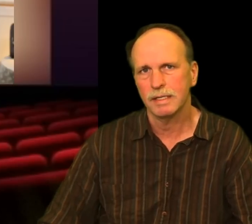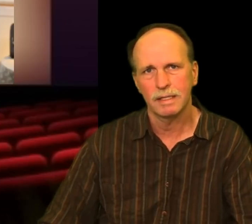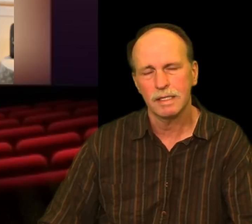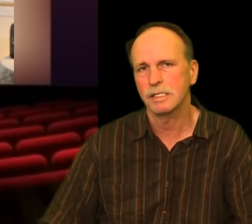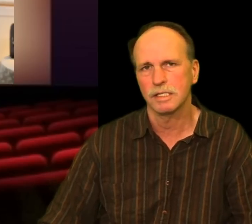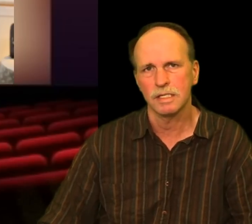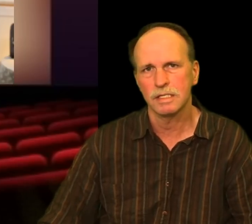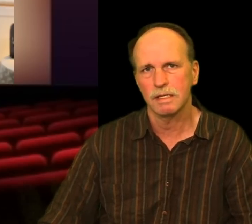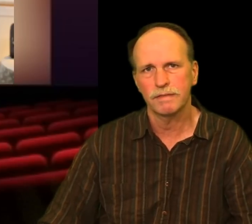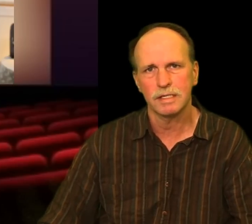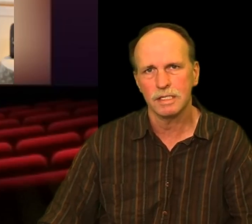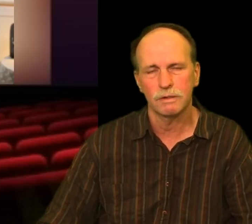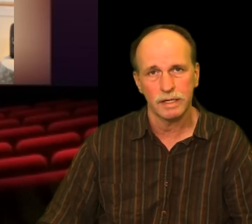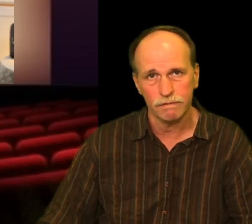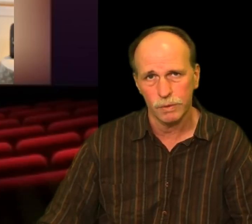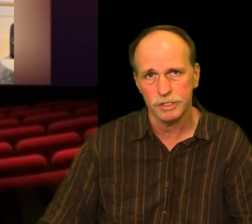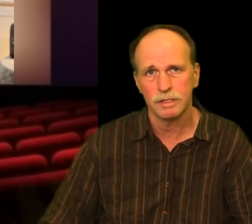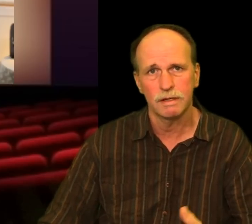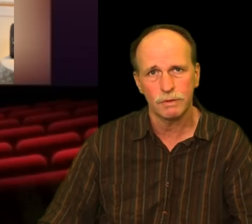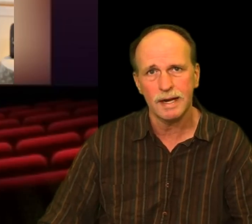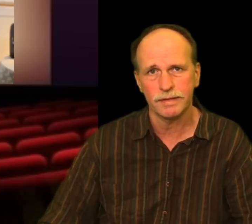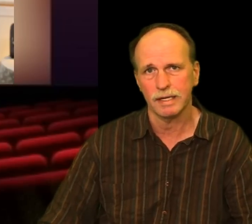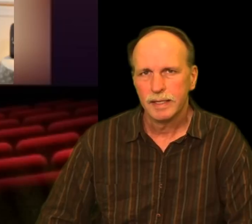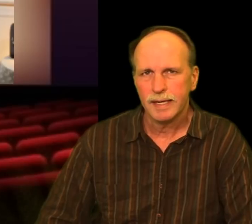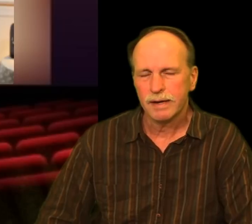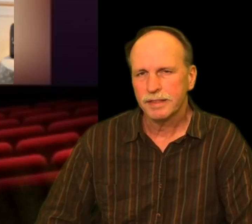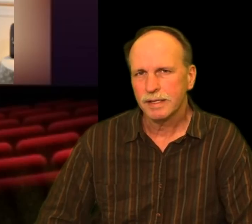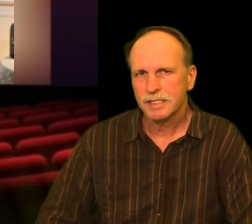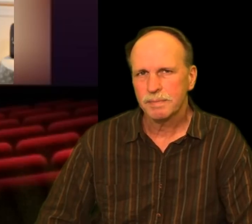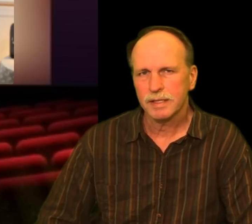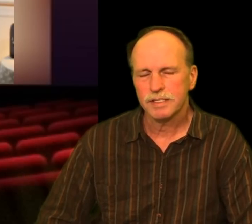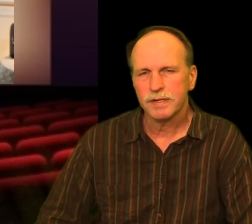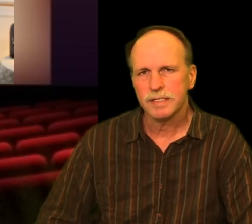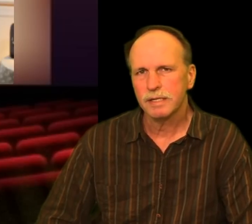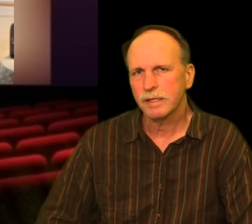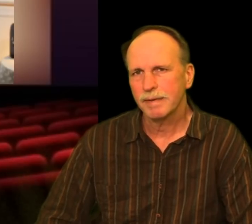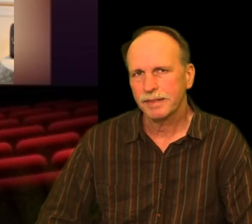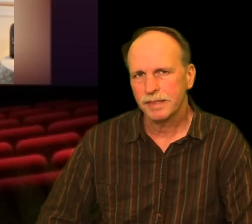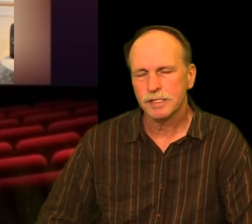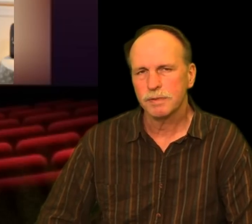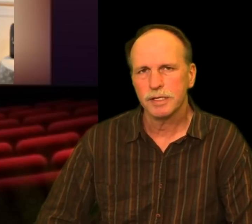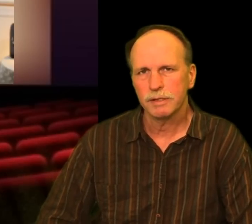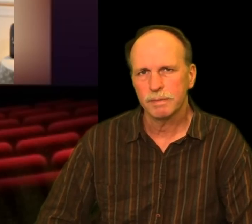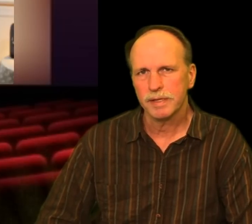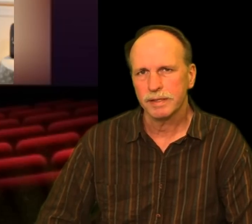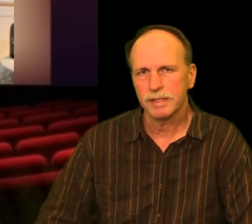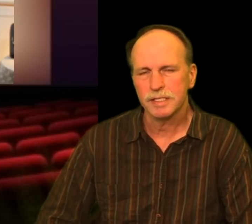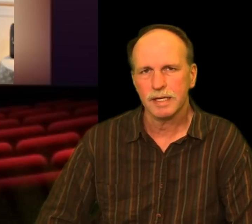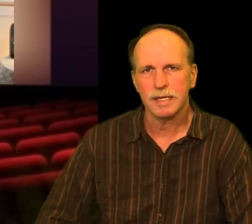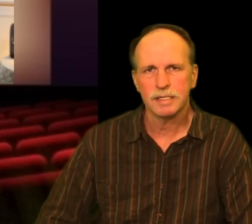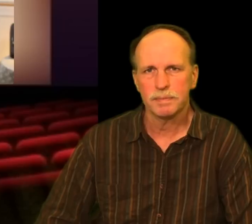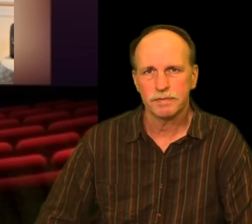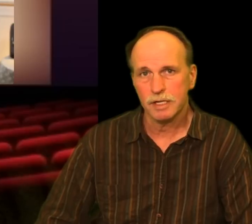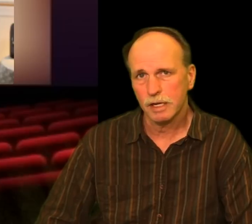admit the existence of the accelerating force of gravity. Now, I think something that's very telling about this particular myth is